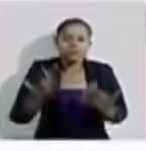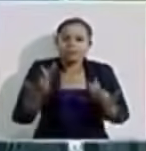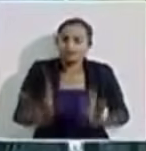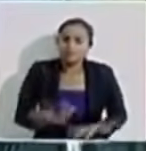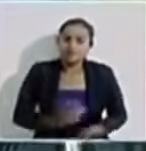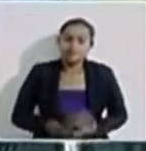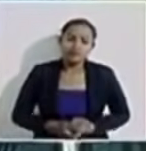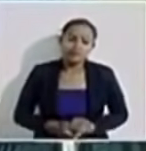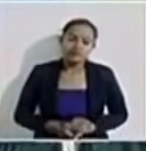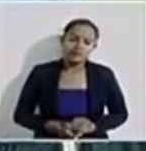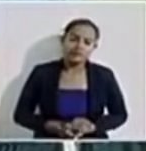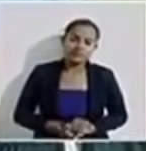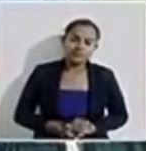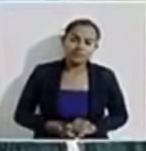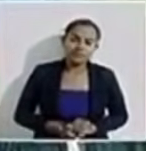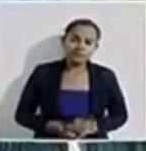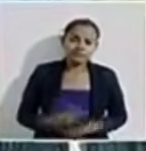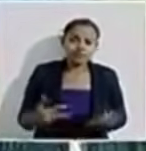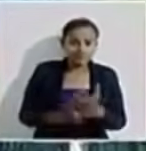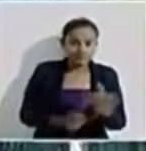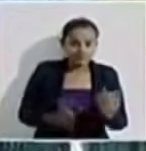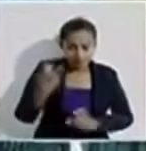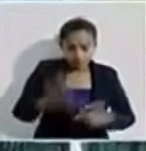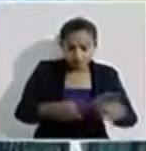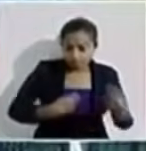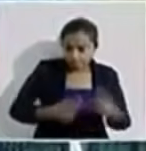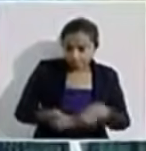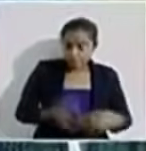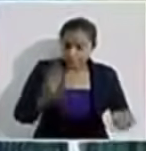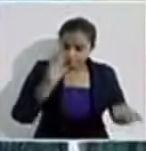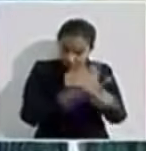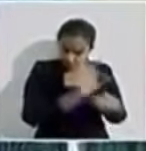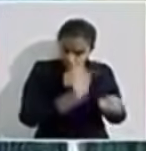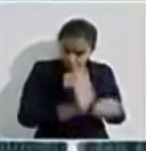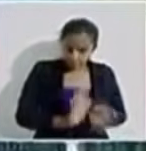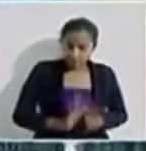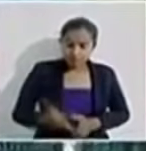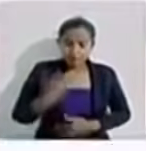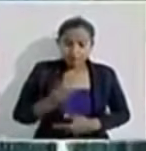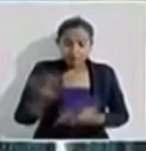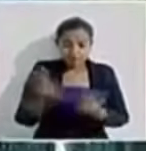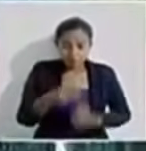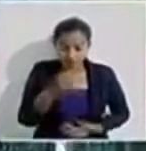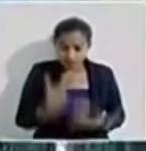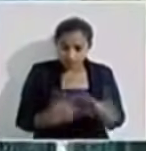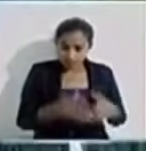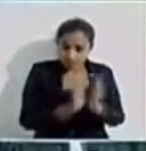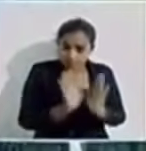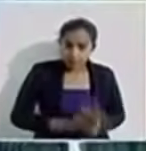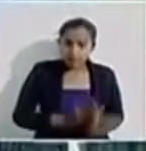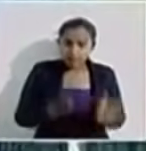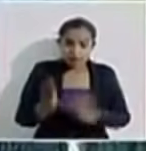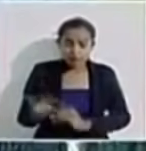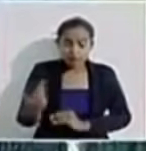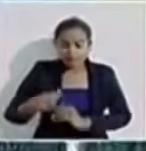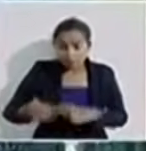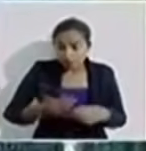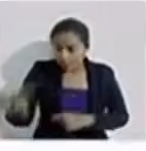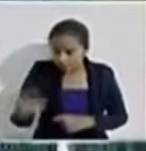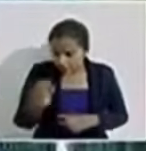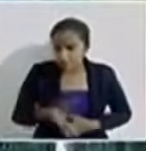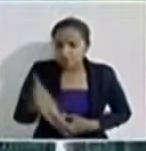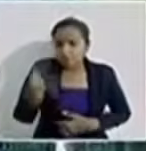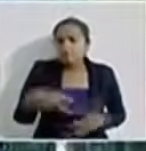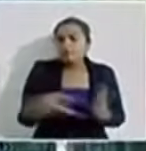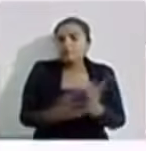farmer would trade in stocks of paddy to purchase essential goods required for his household, but today farmers cannot do that. Both the farmers and